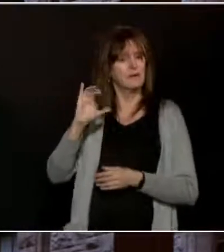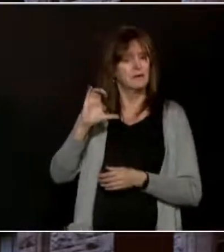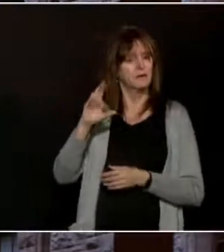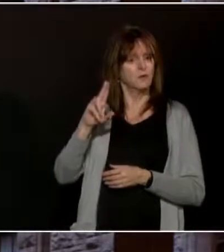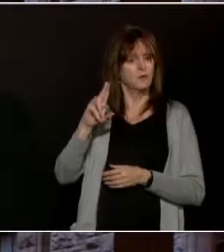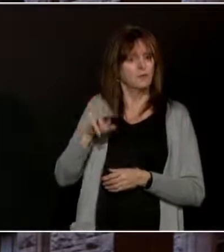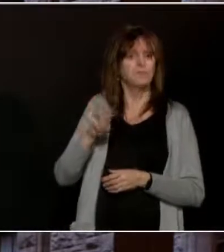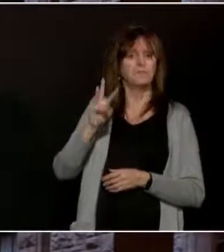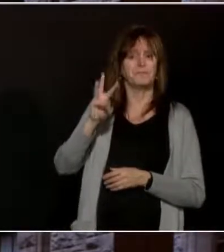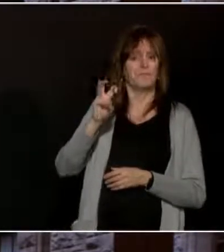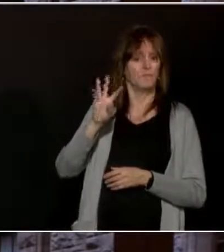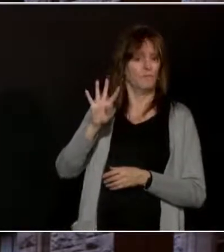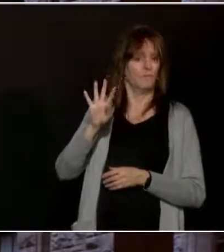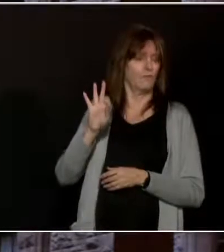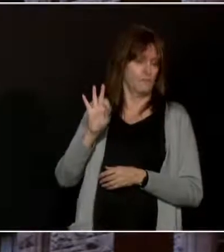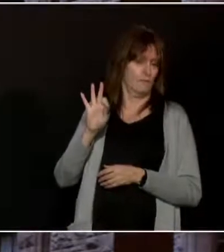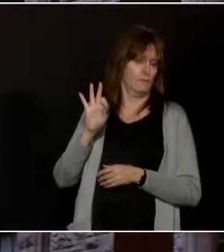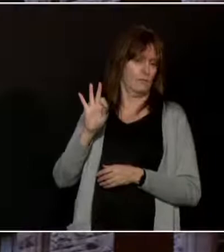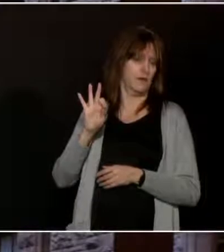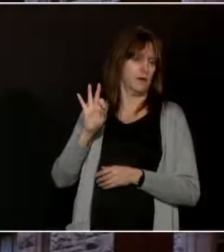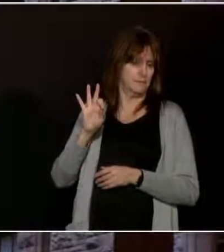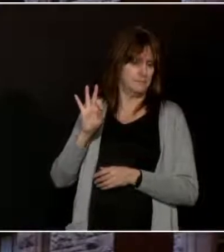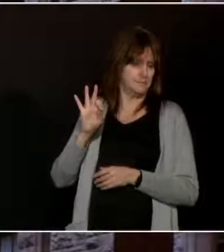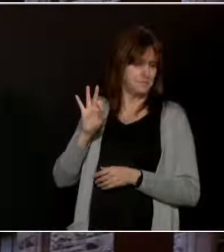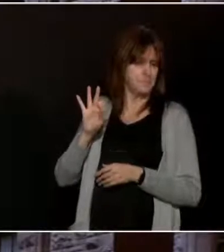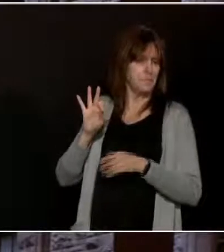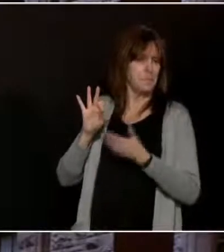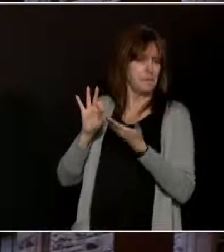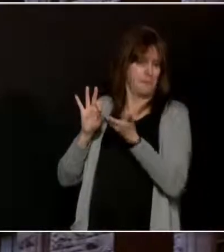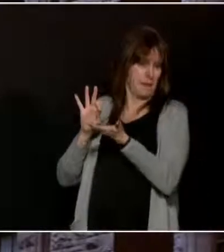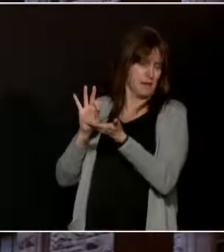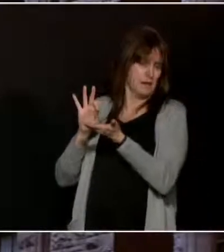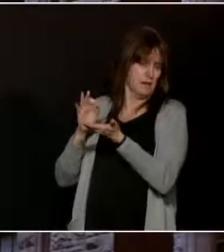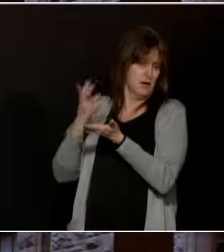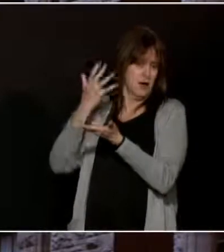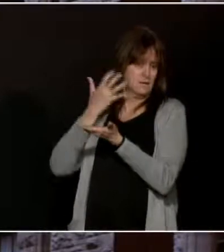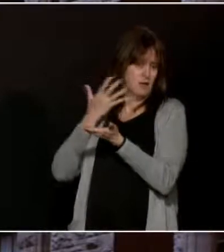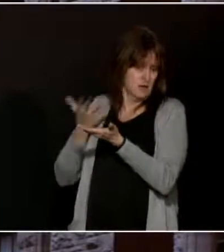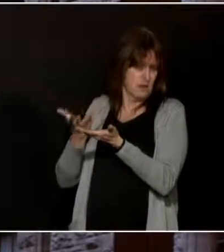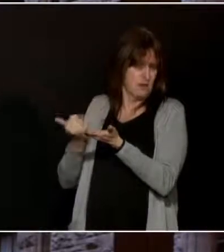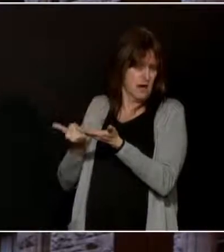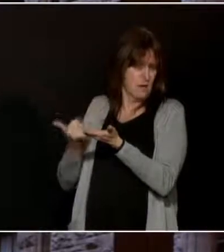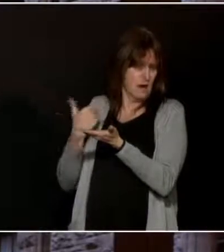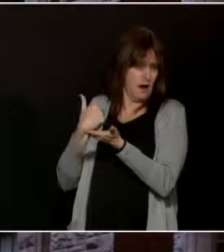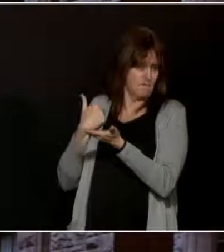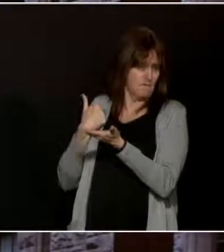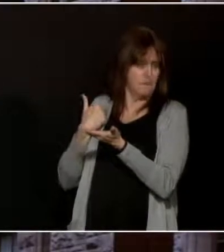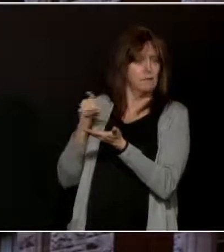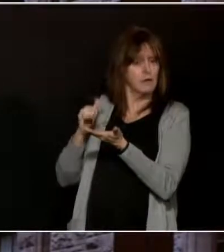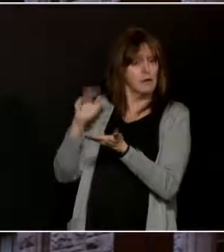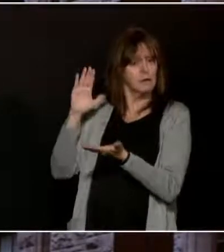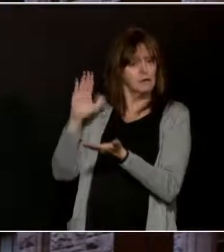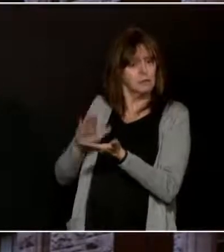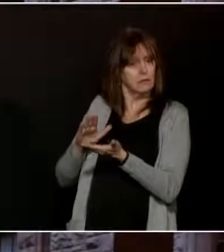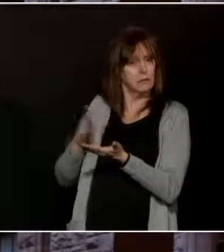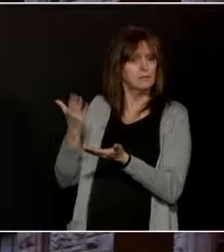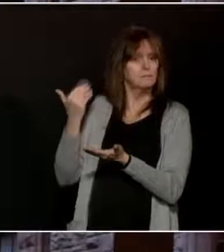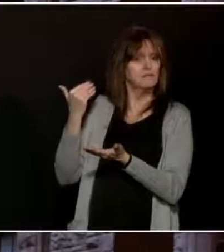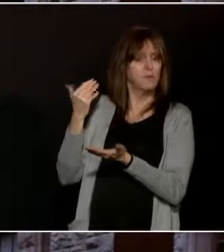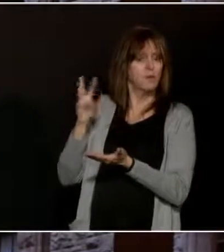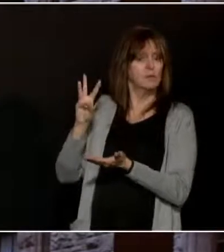649 COVID-19 patients in hospital. That's down from 687 last